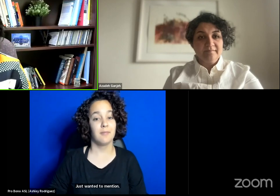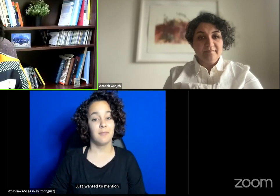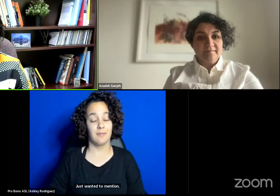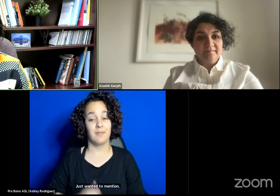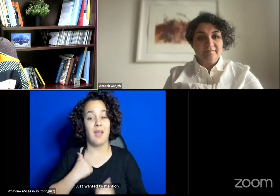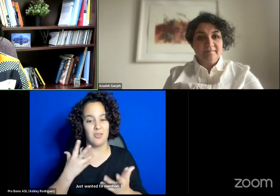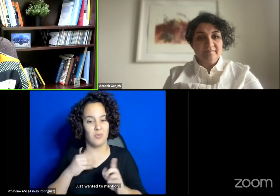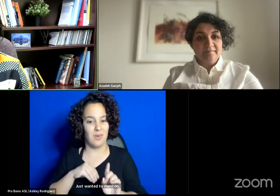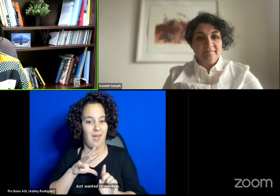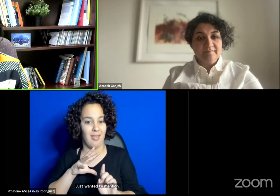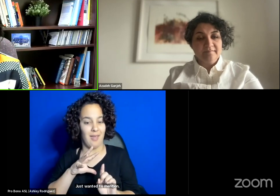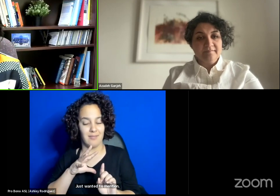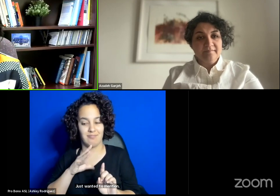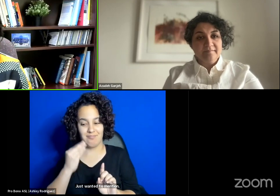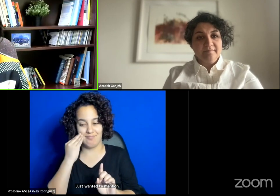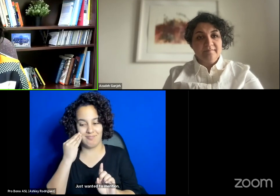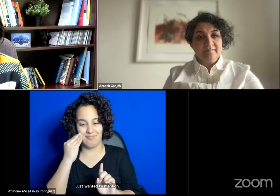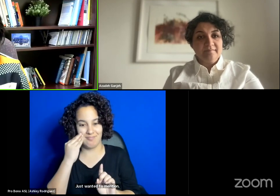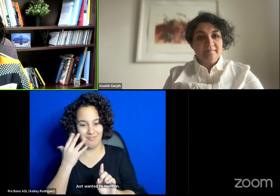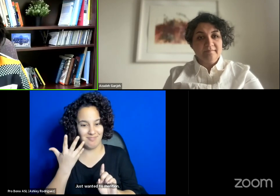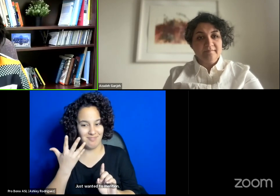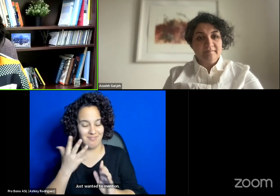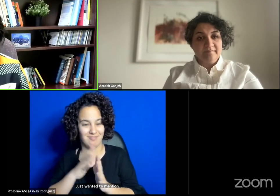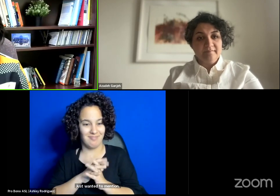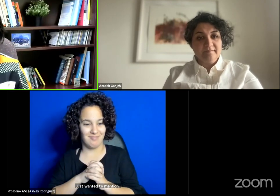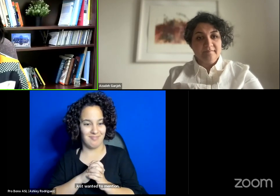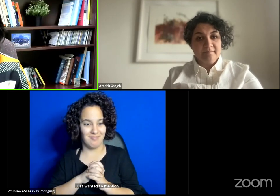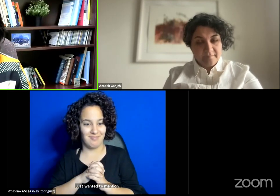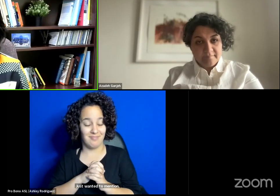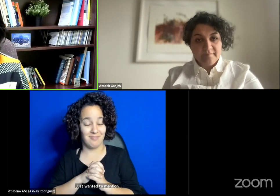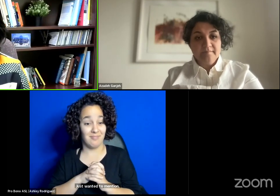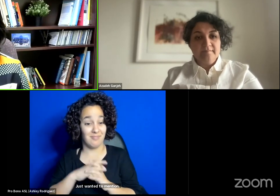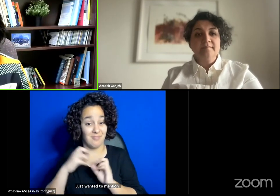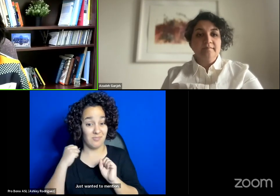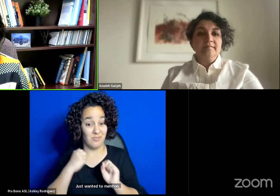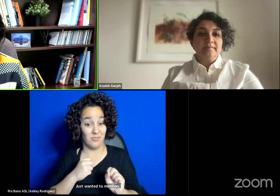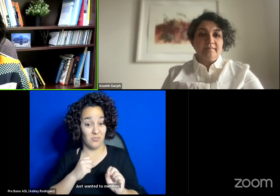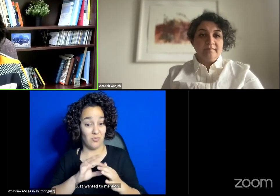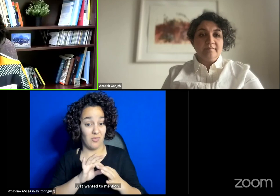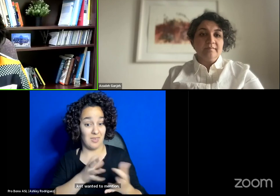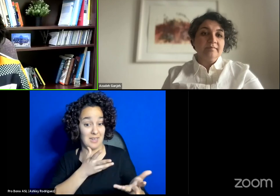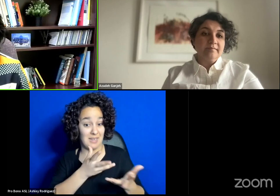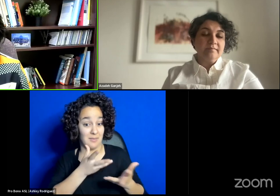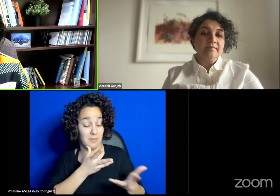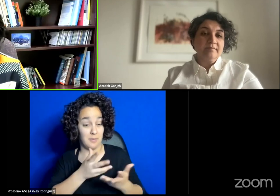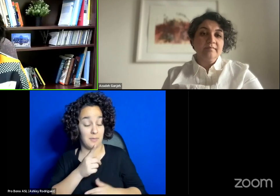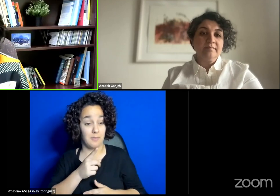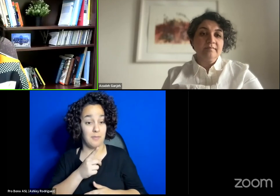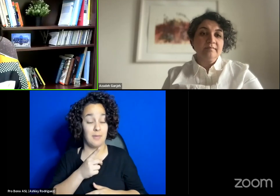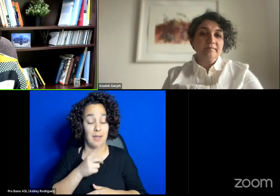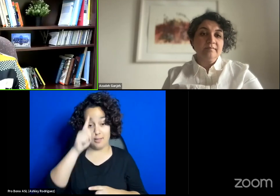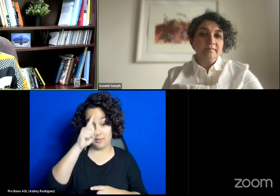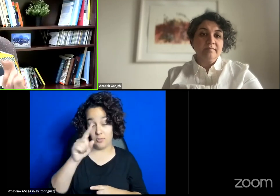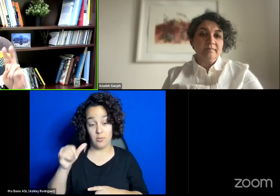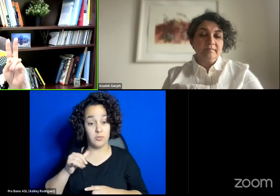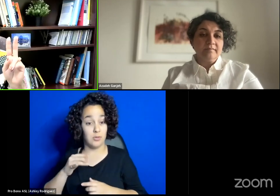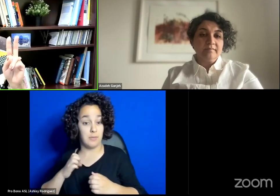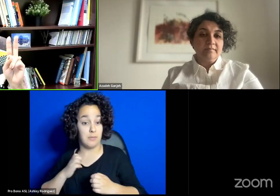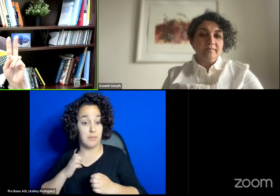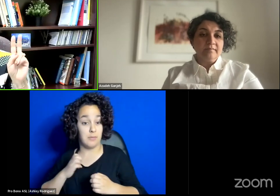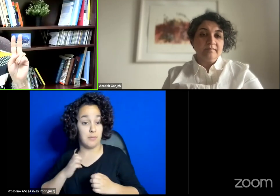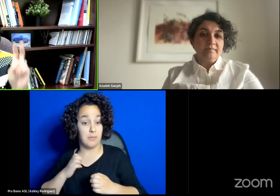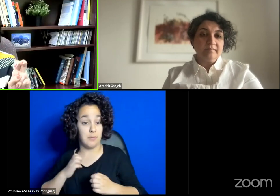to highlight that, you know, the strong engagement, both intellectual and emotional engagement that happens at